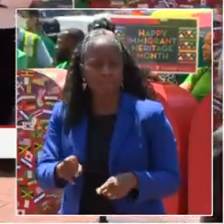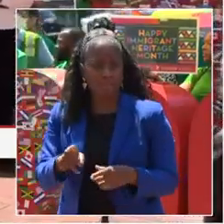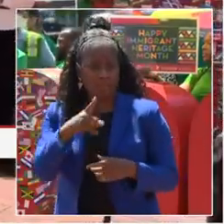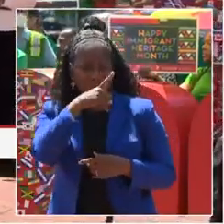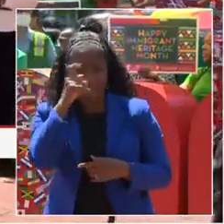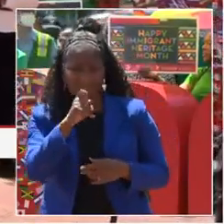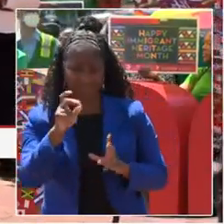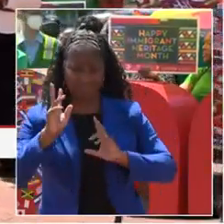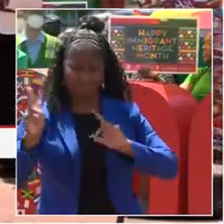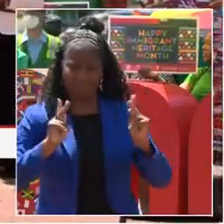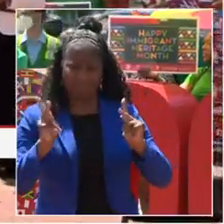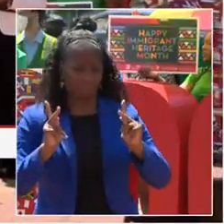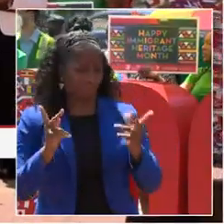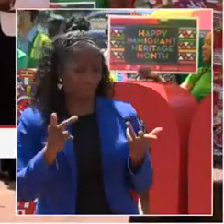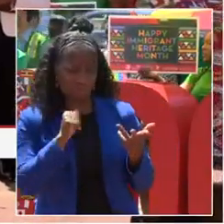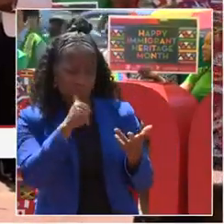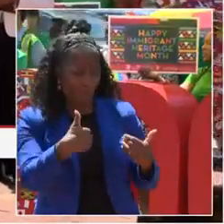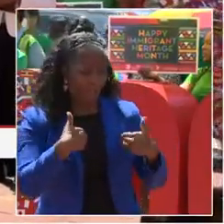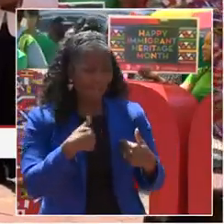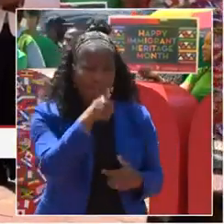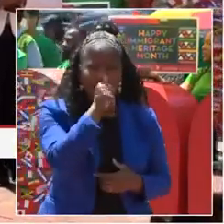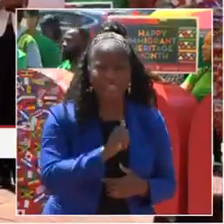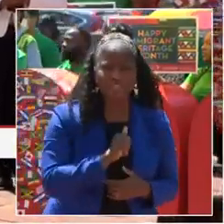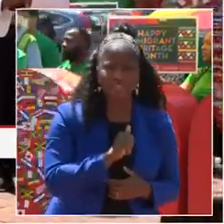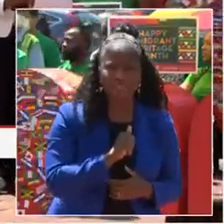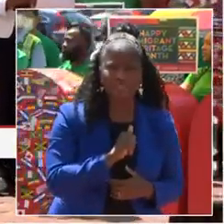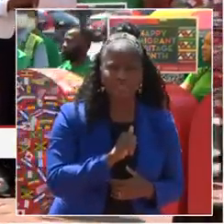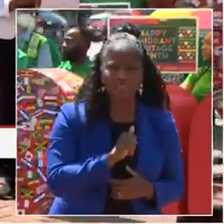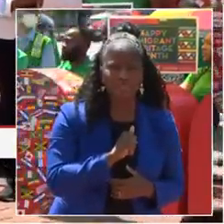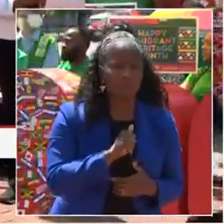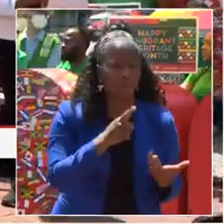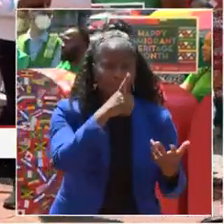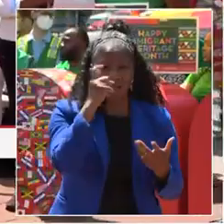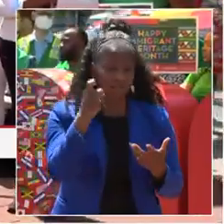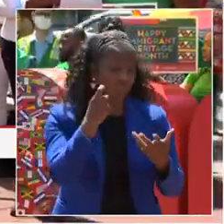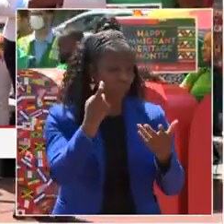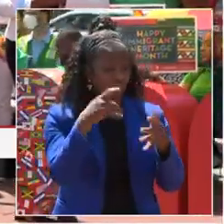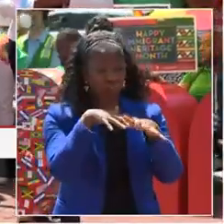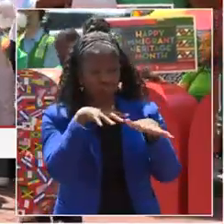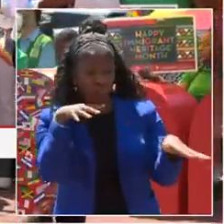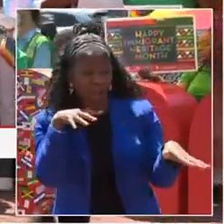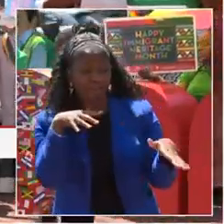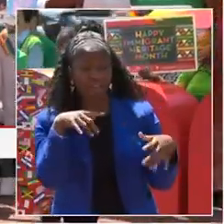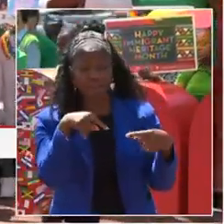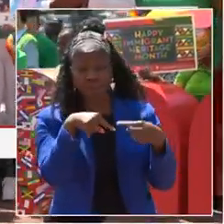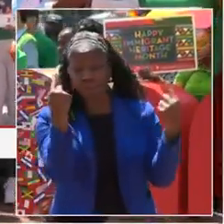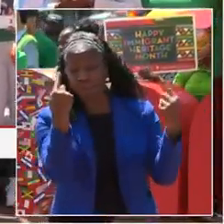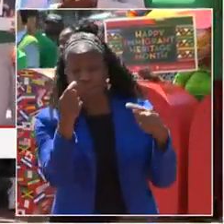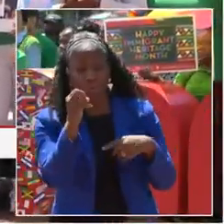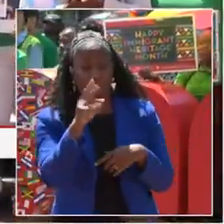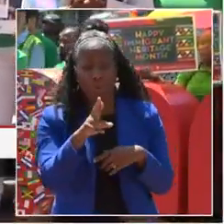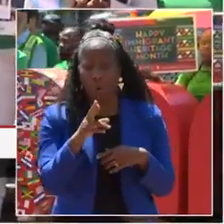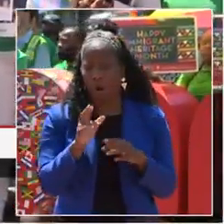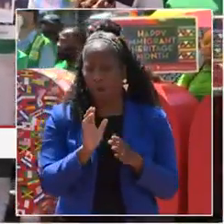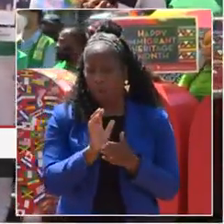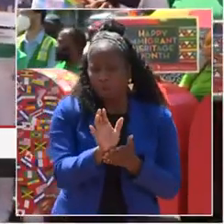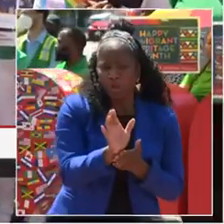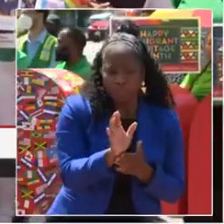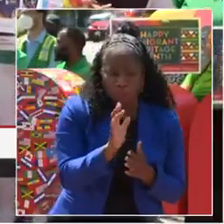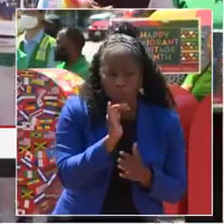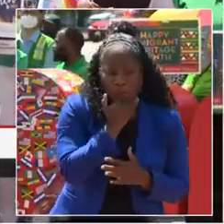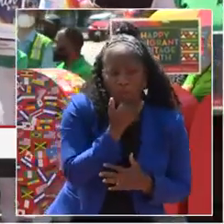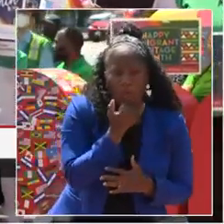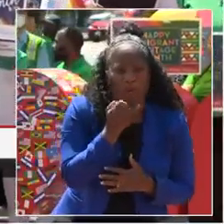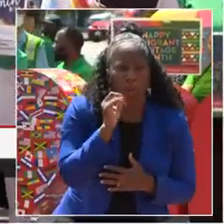of people who don't exercise patience, from simple traffic disputes, a simple shove, or just